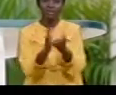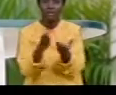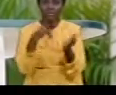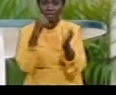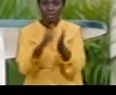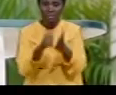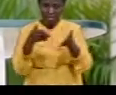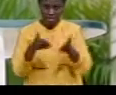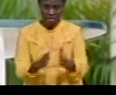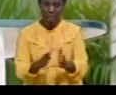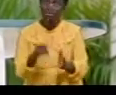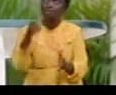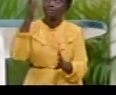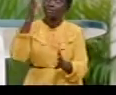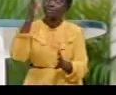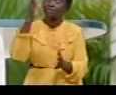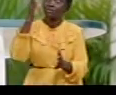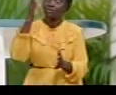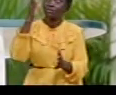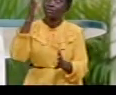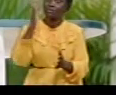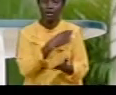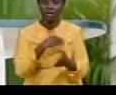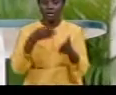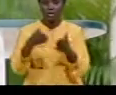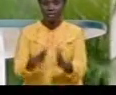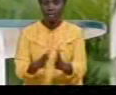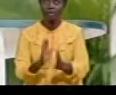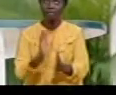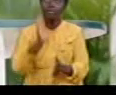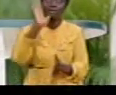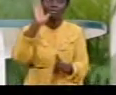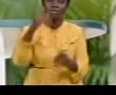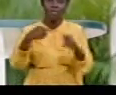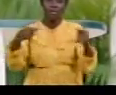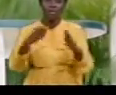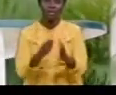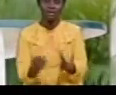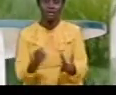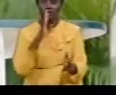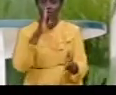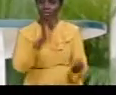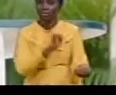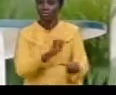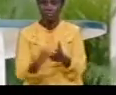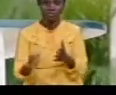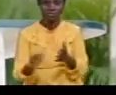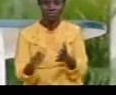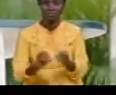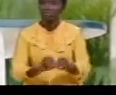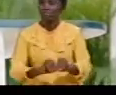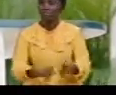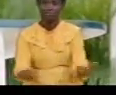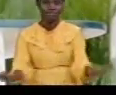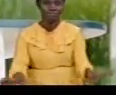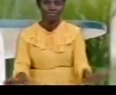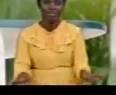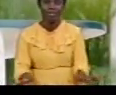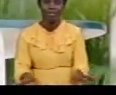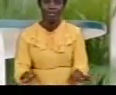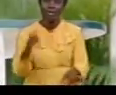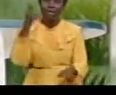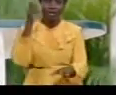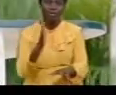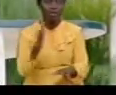let the enemy scatter. Amen. As we are celebrating, let me tell you something. God is going to destroy the power